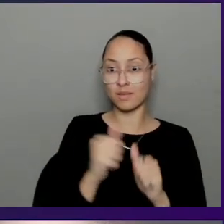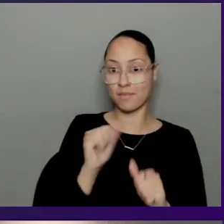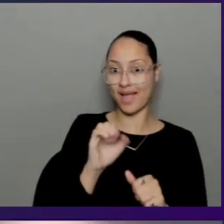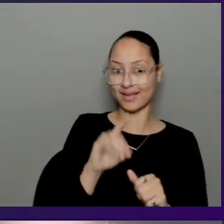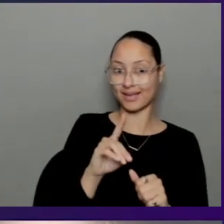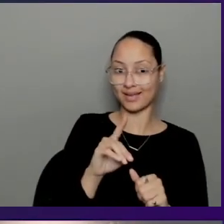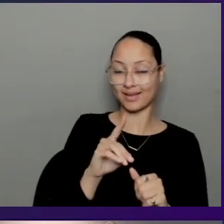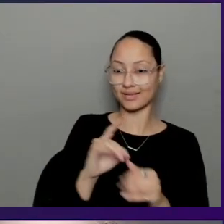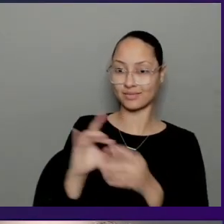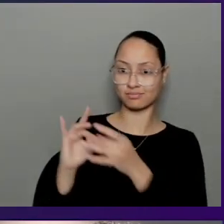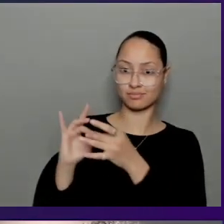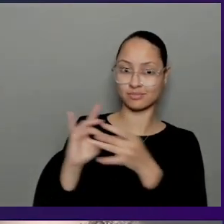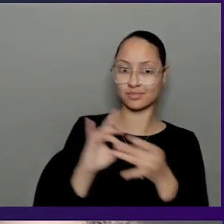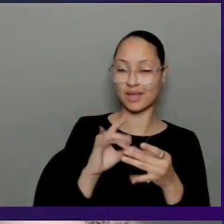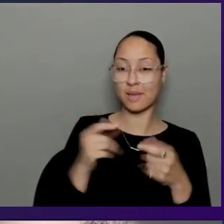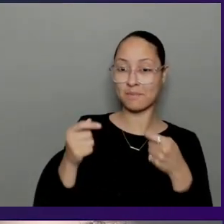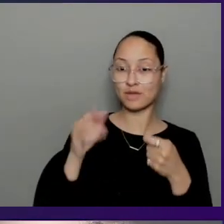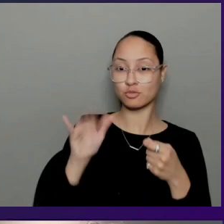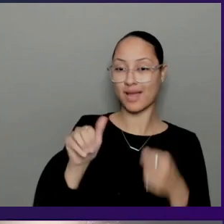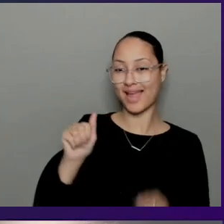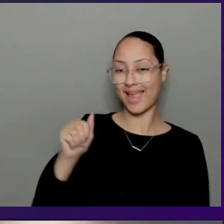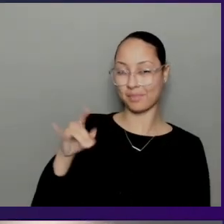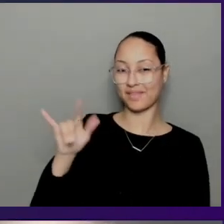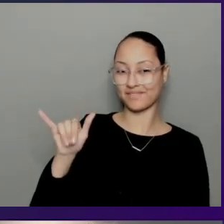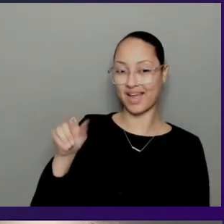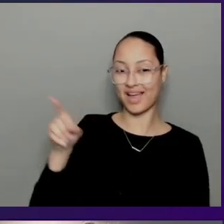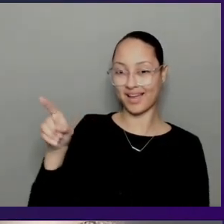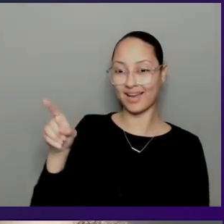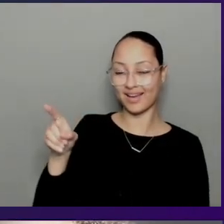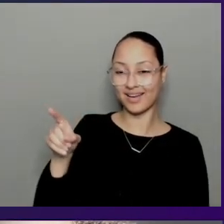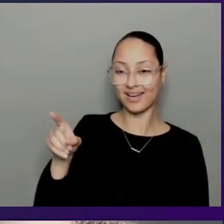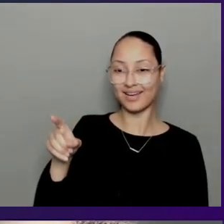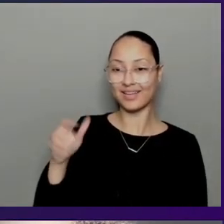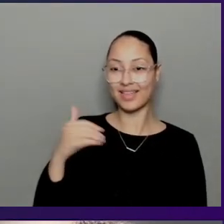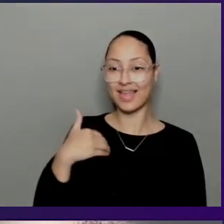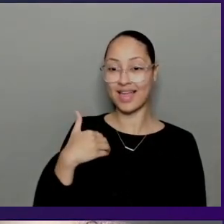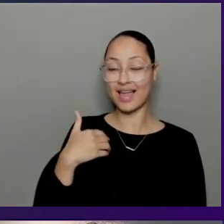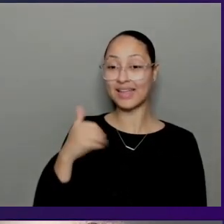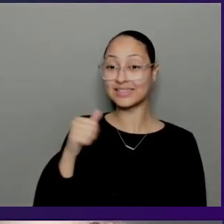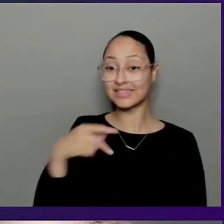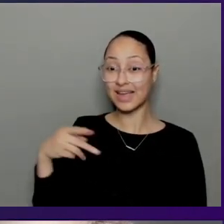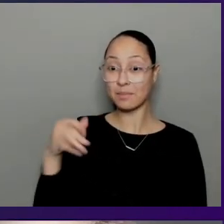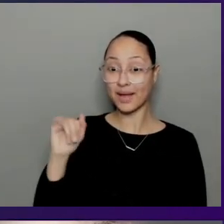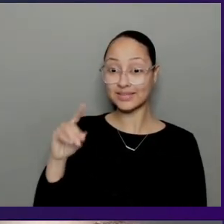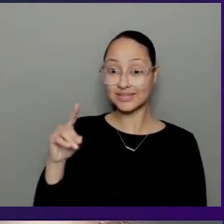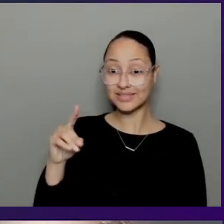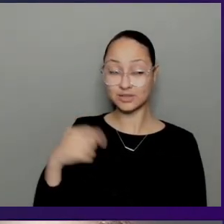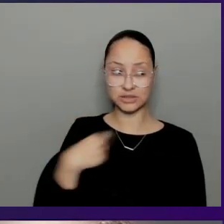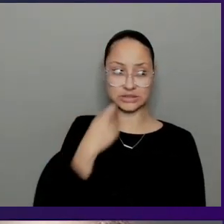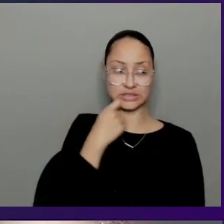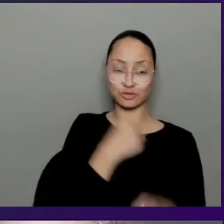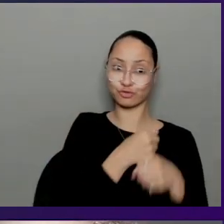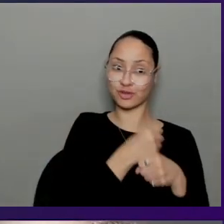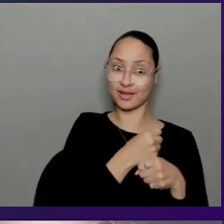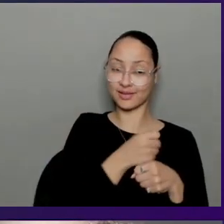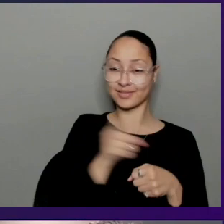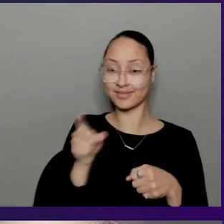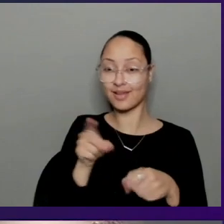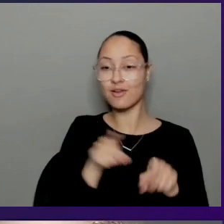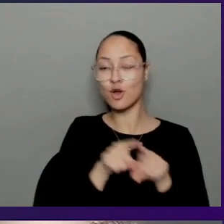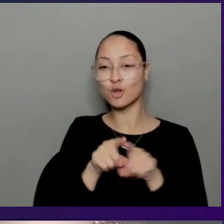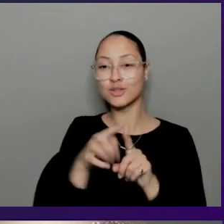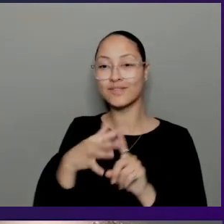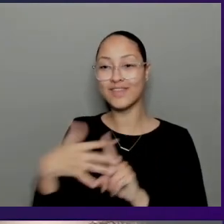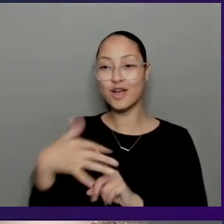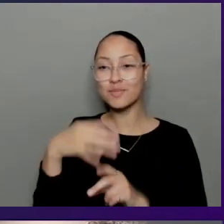You see, it's called Amplify Pool. It provides the app ID that we just created and also the environment names. So we can